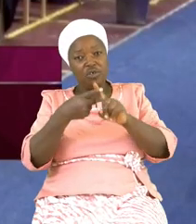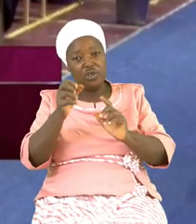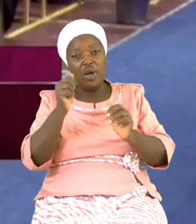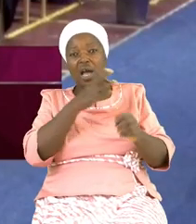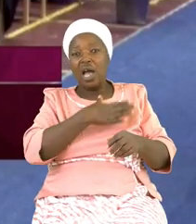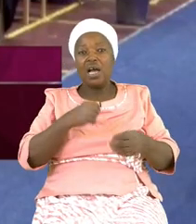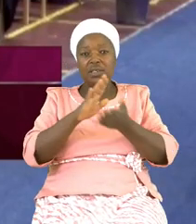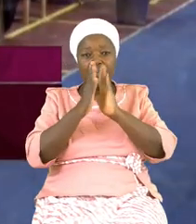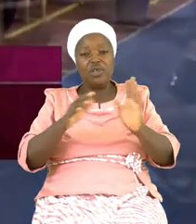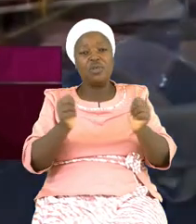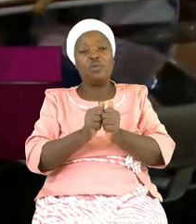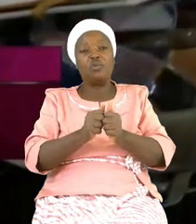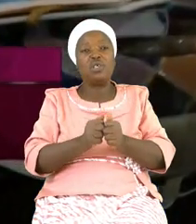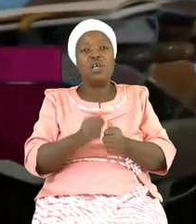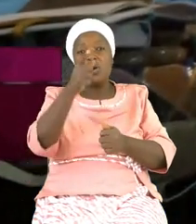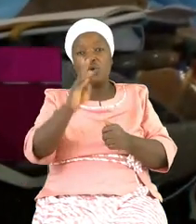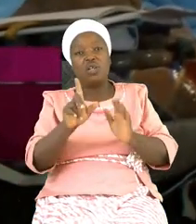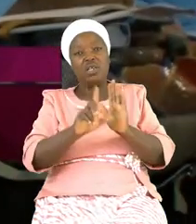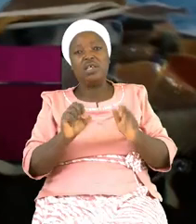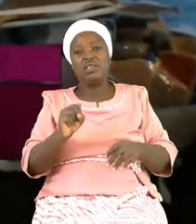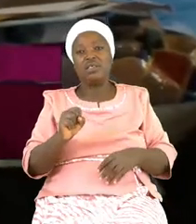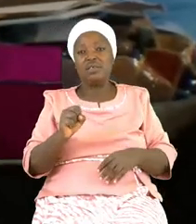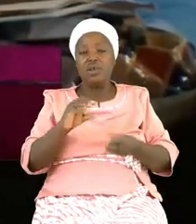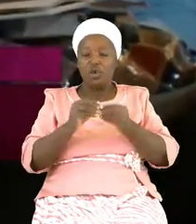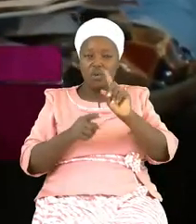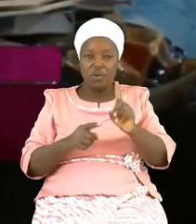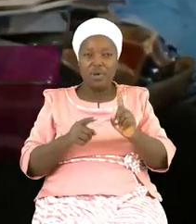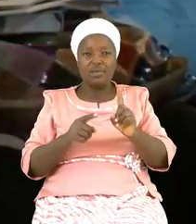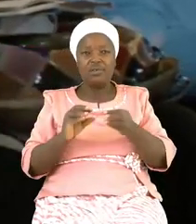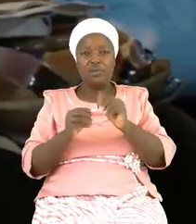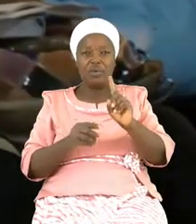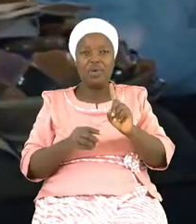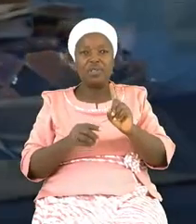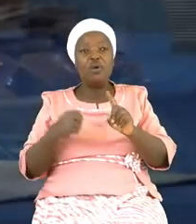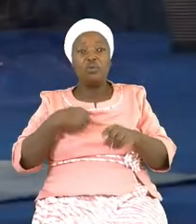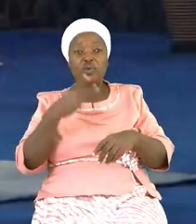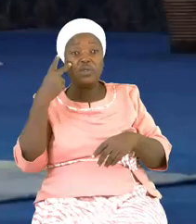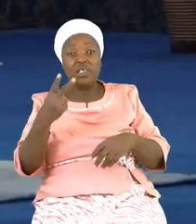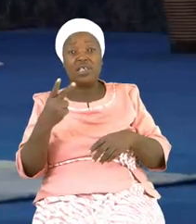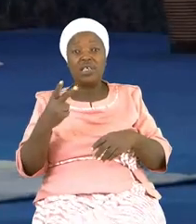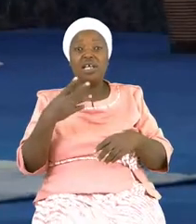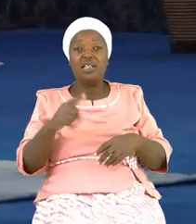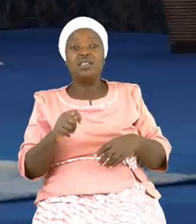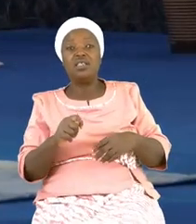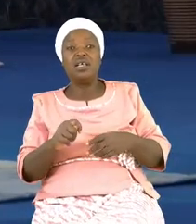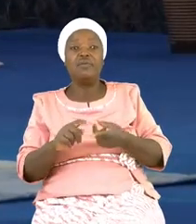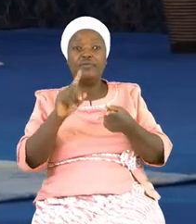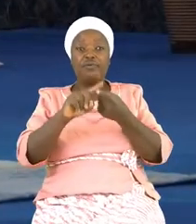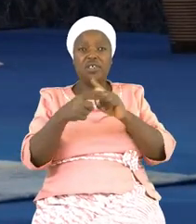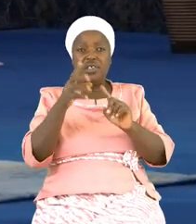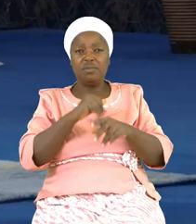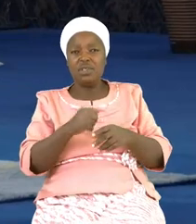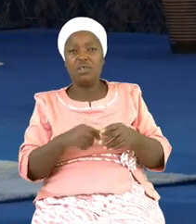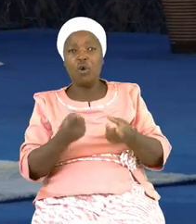with godliness. Look at number one. Number one, we're looking at reconciliation and